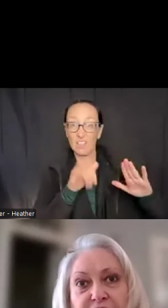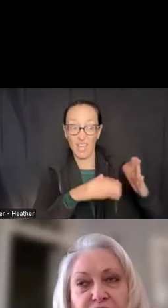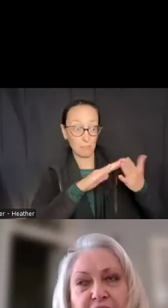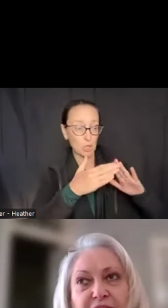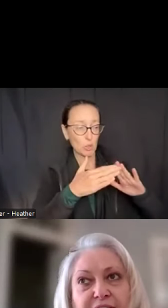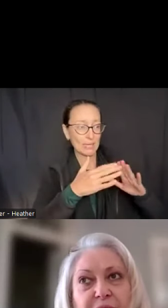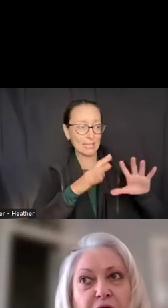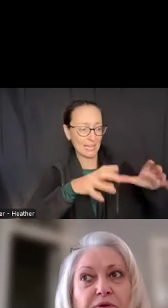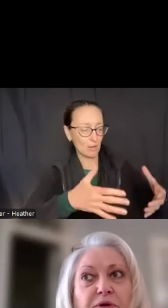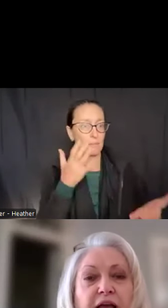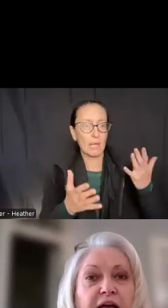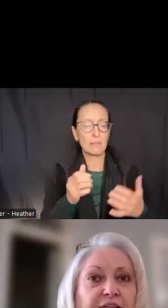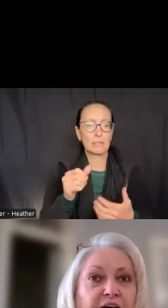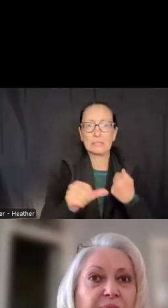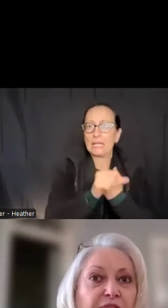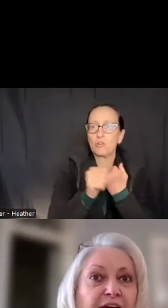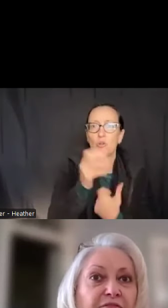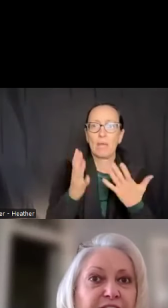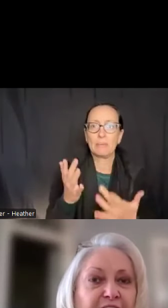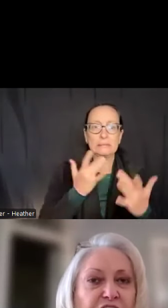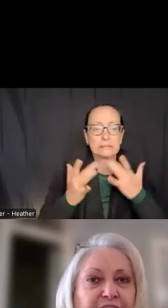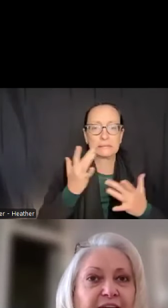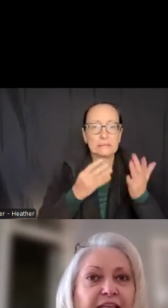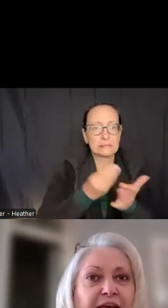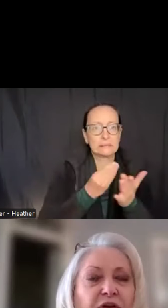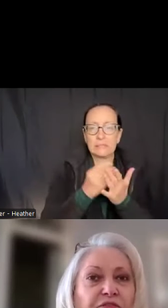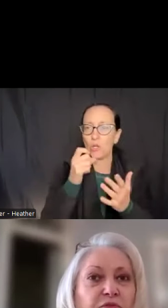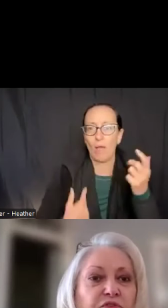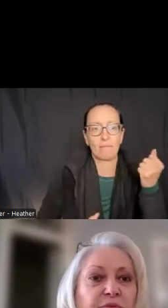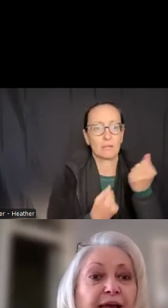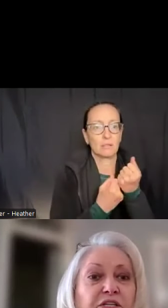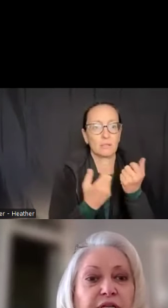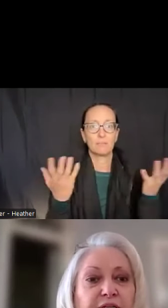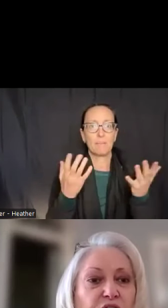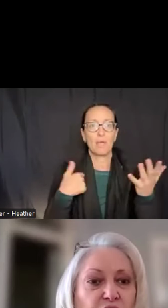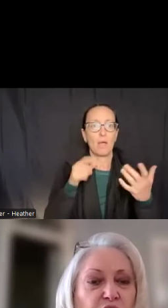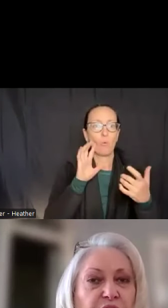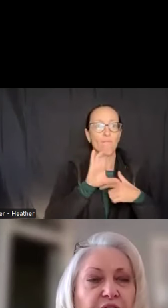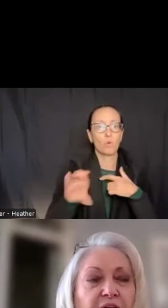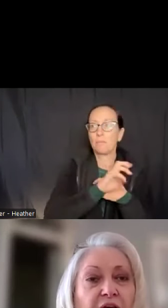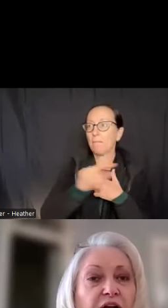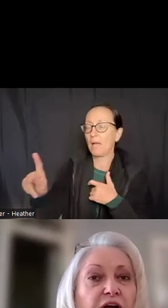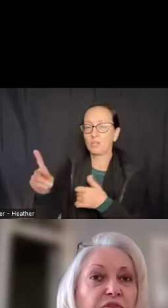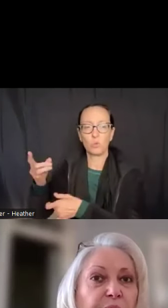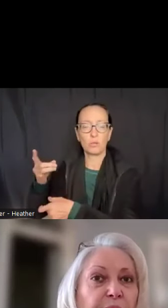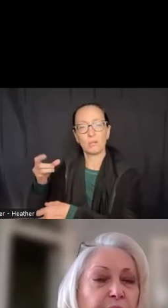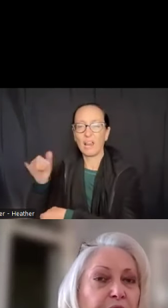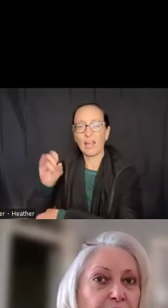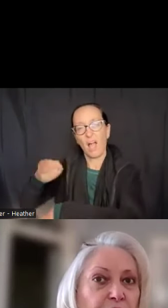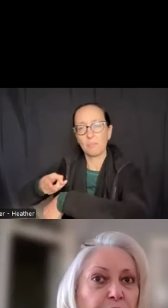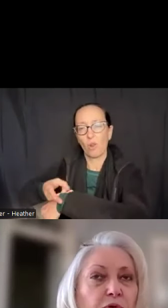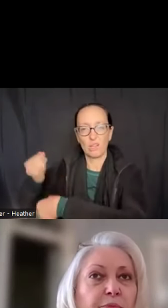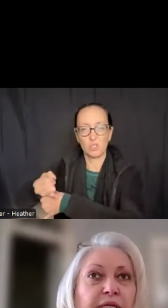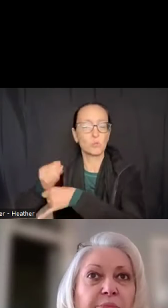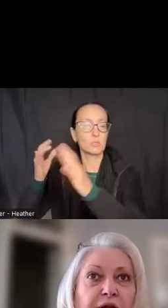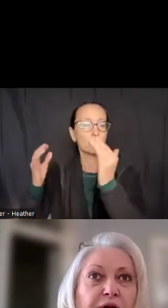those services or having some other type of adverse action taken that could force them back into an institution? It could also be a barrier